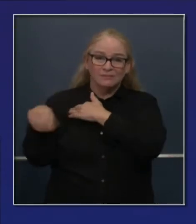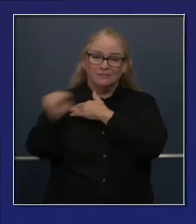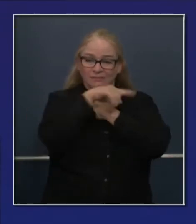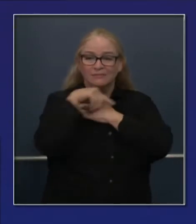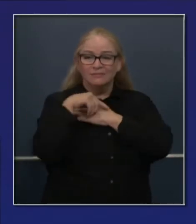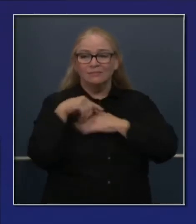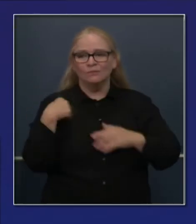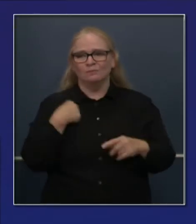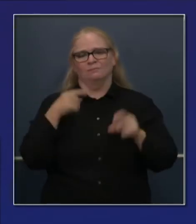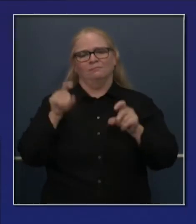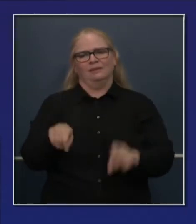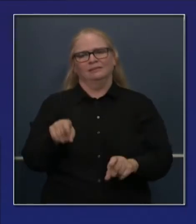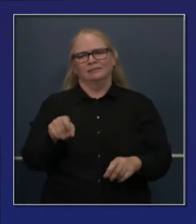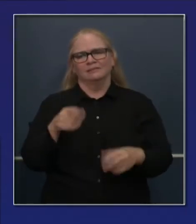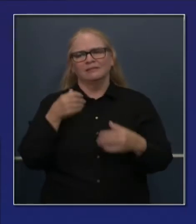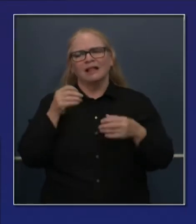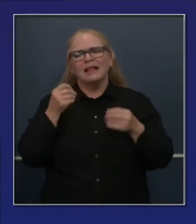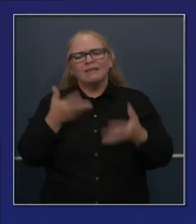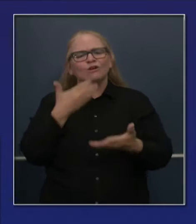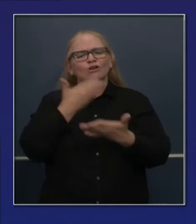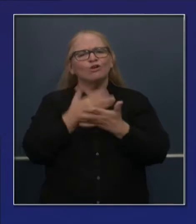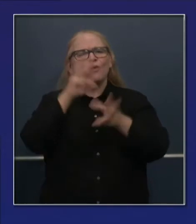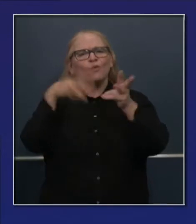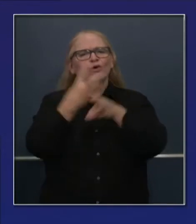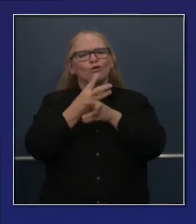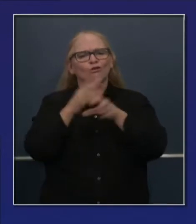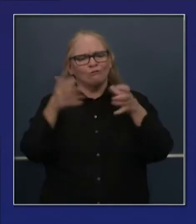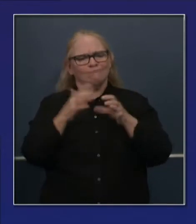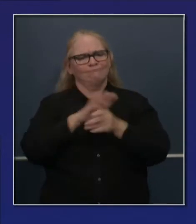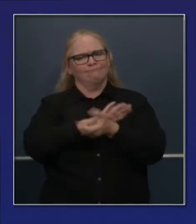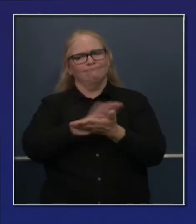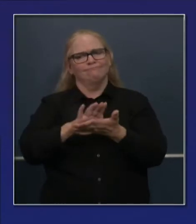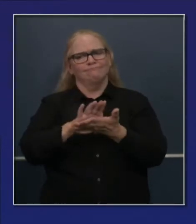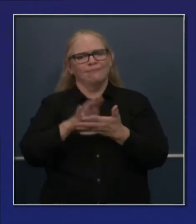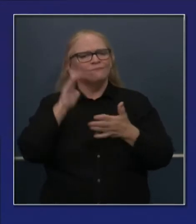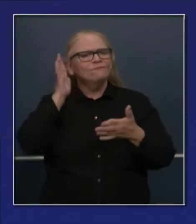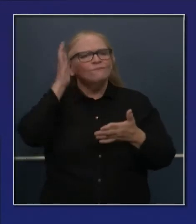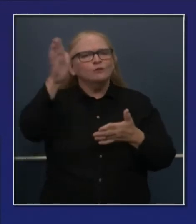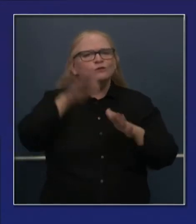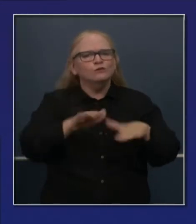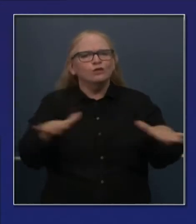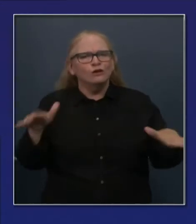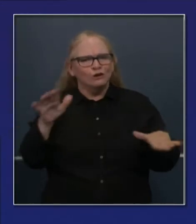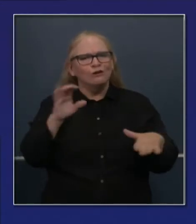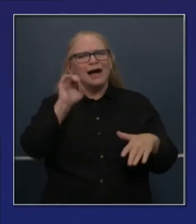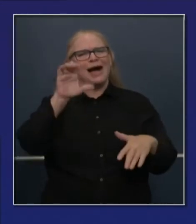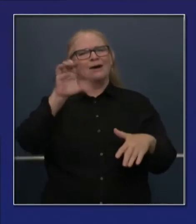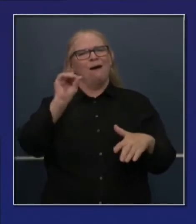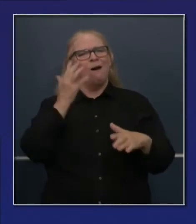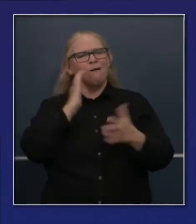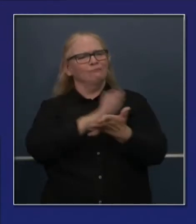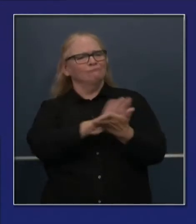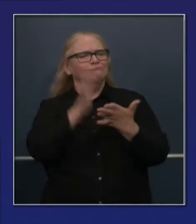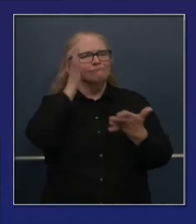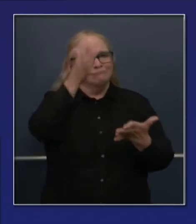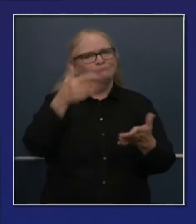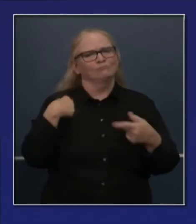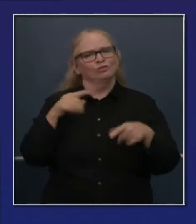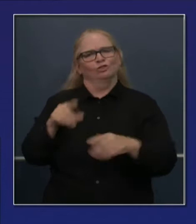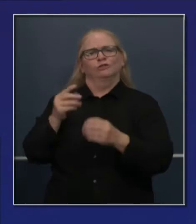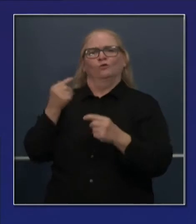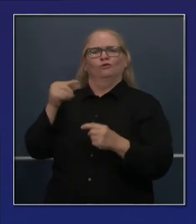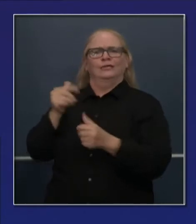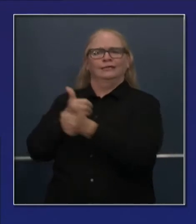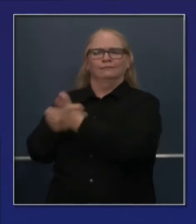nation we're going to leave to our kids and grandkids. And we are not backing off on that commitment, quite the